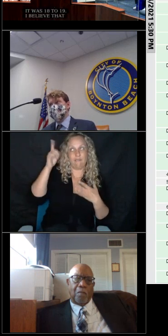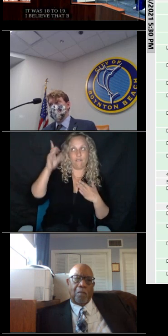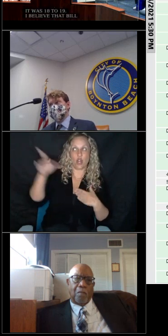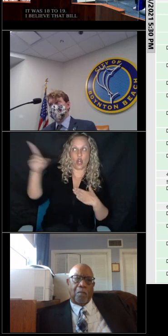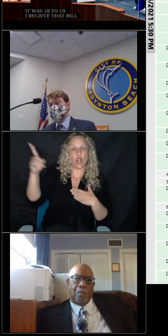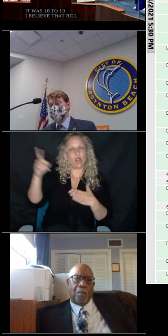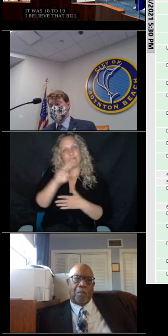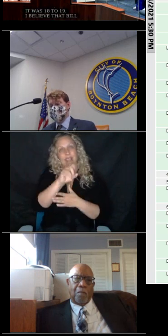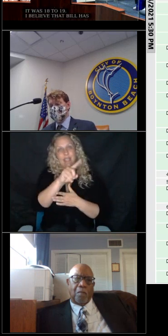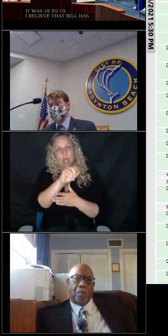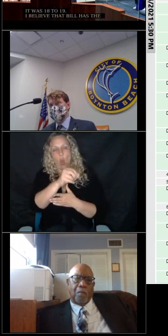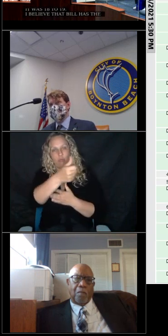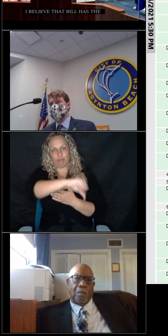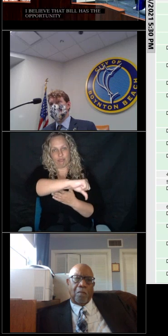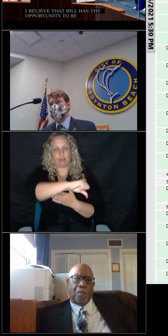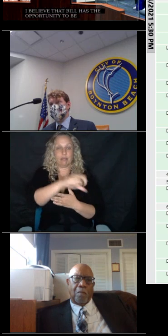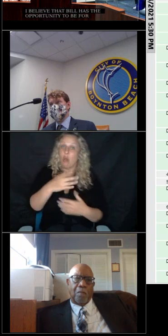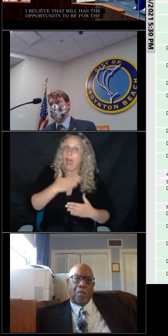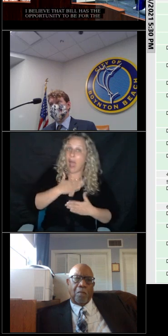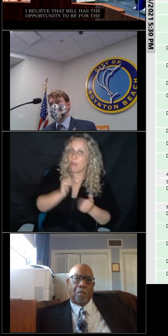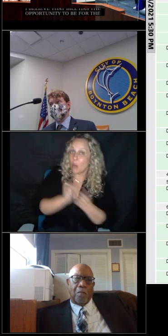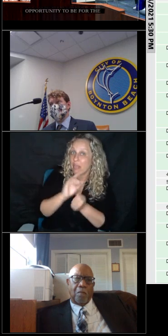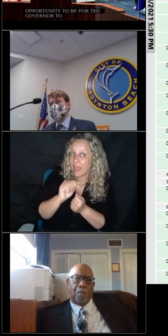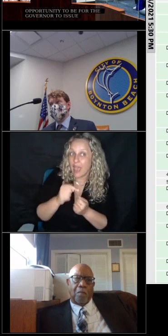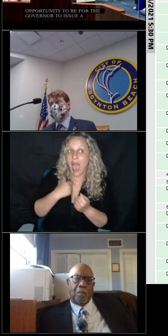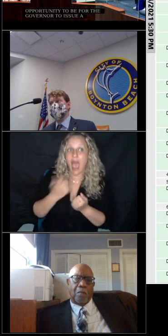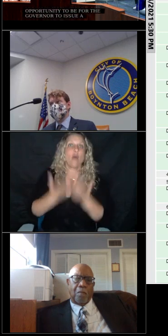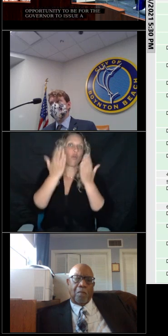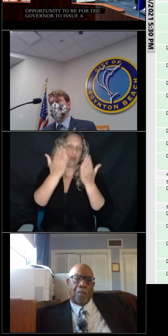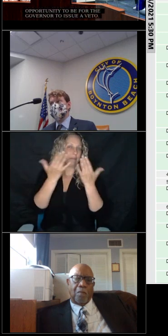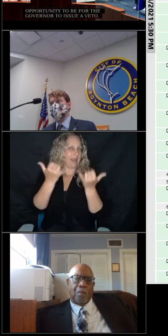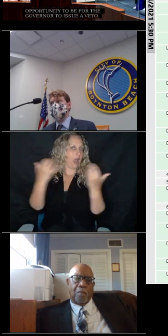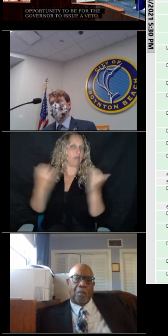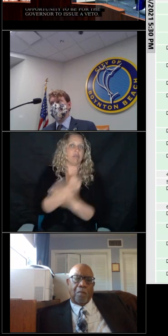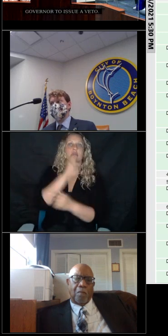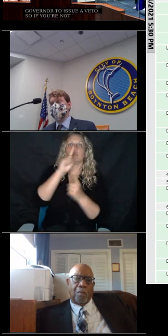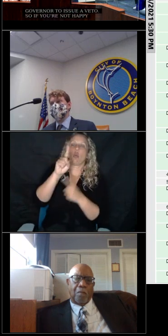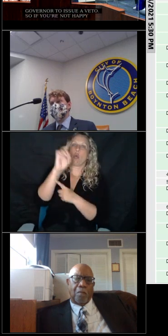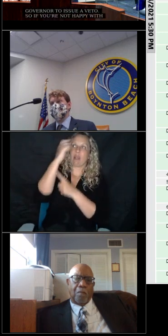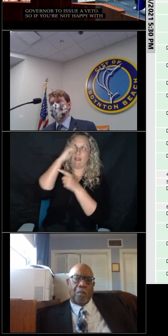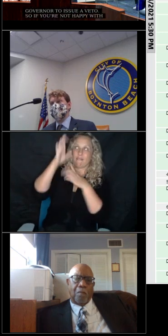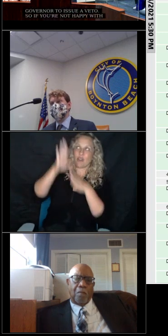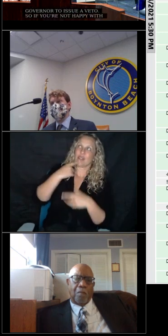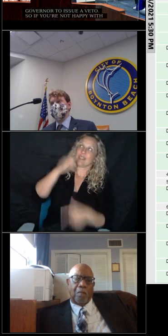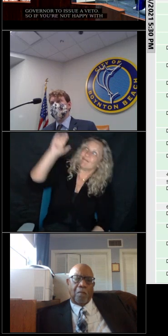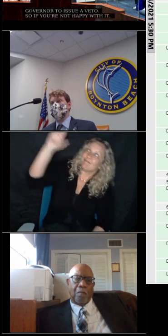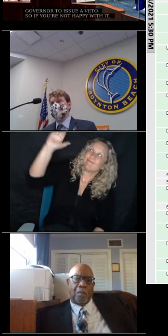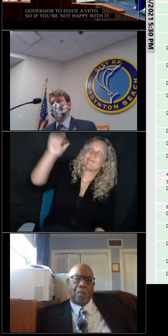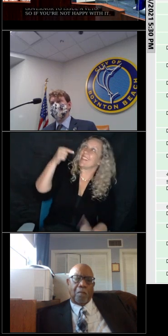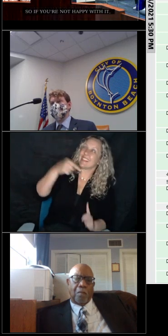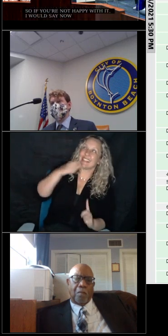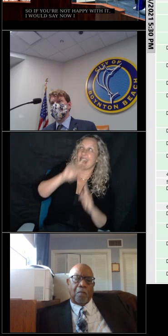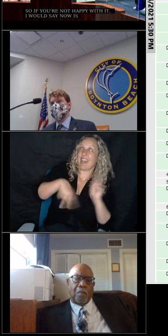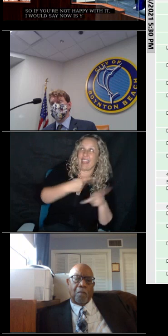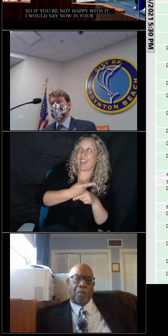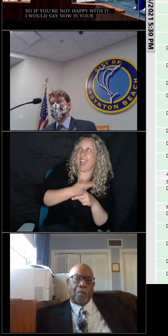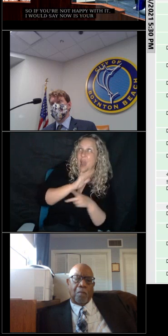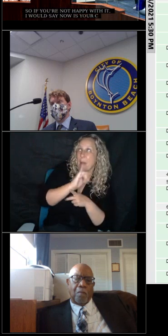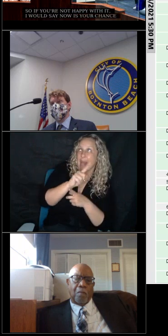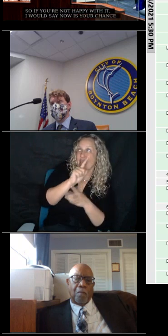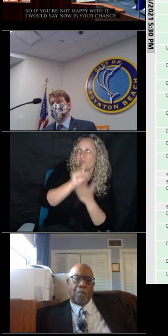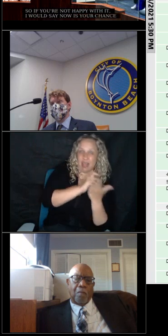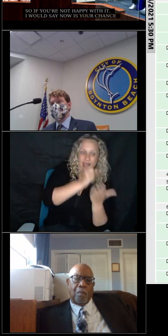veto. So if you're not happy with it, I would say now's your chance to go to the governor and tell him this is not the kind of bill that they should be